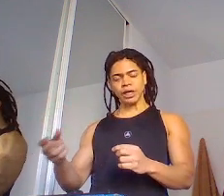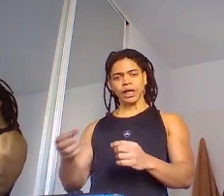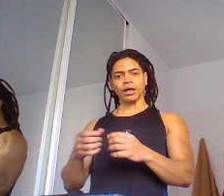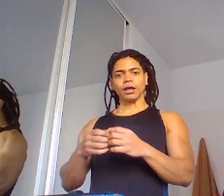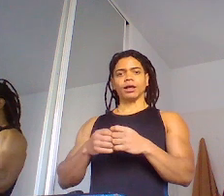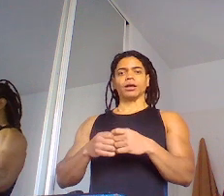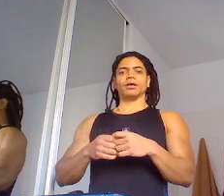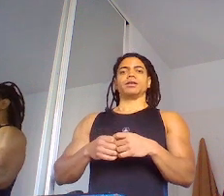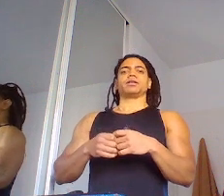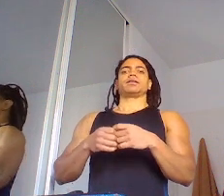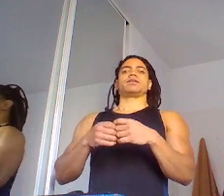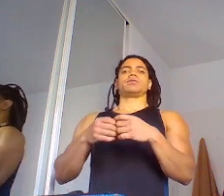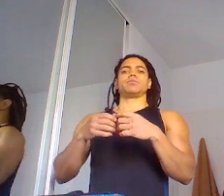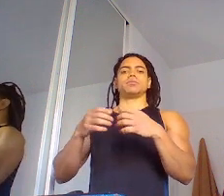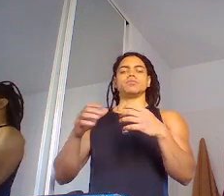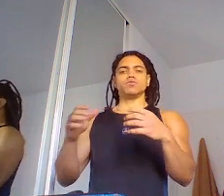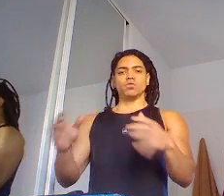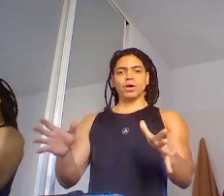equity,